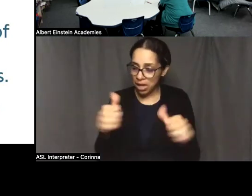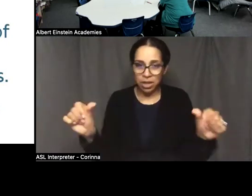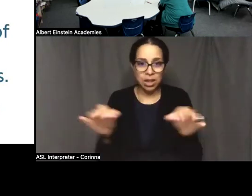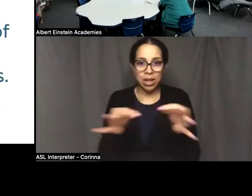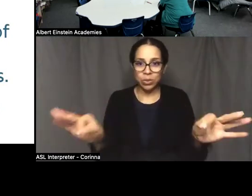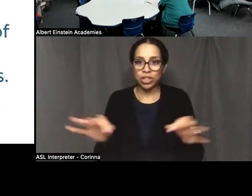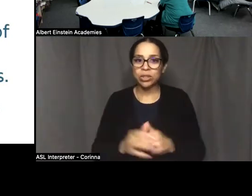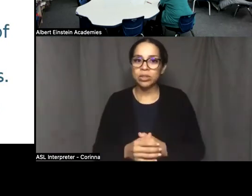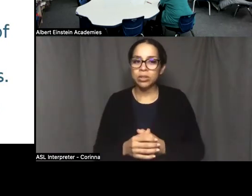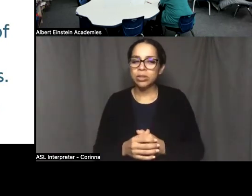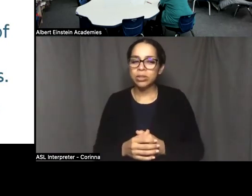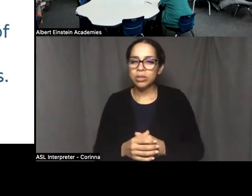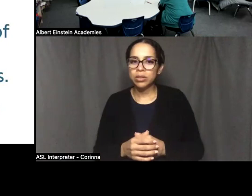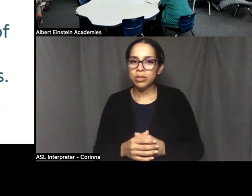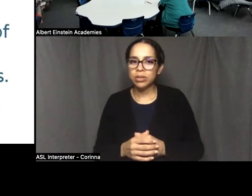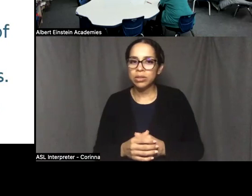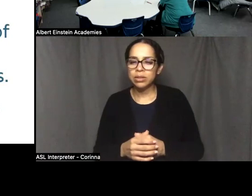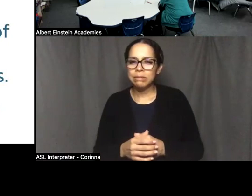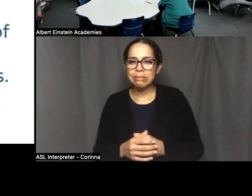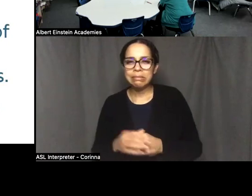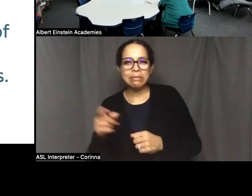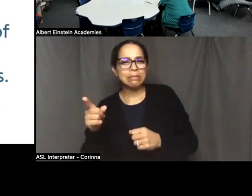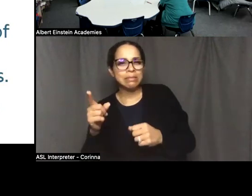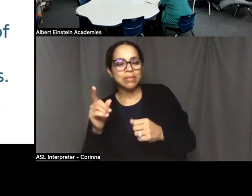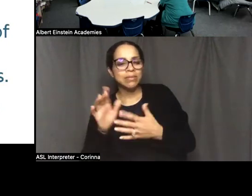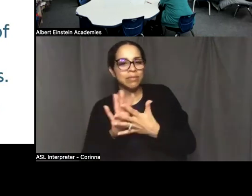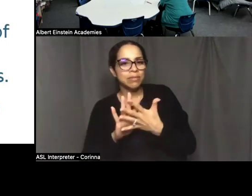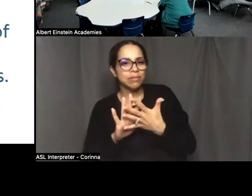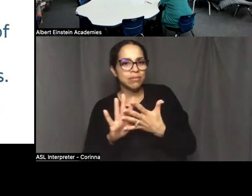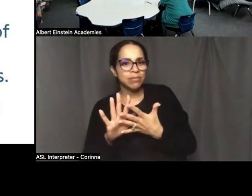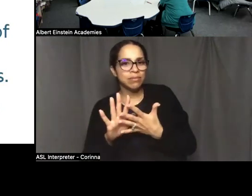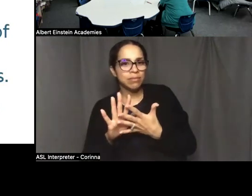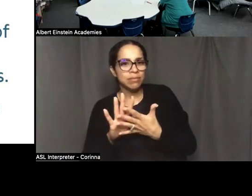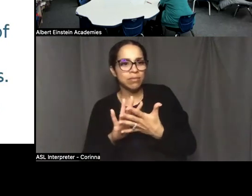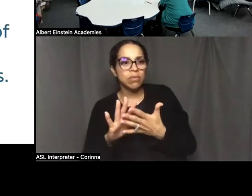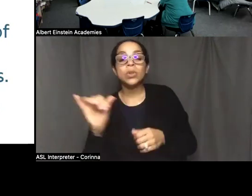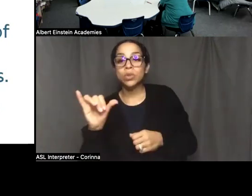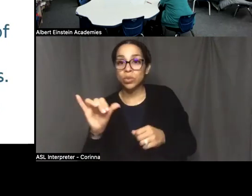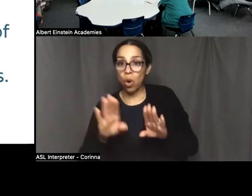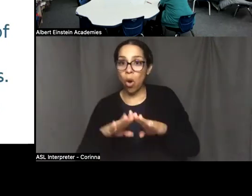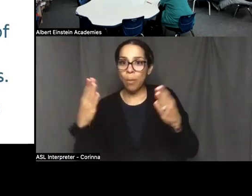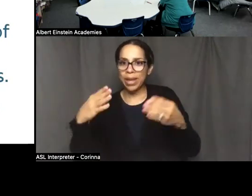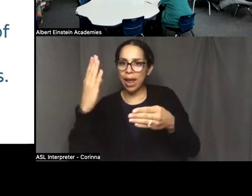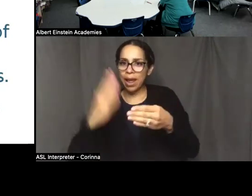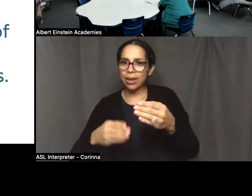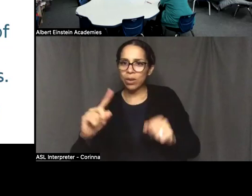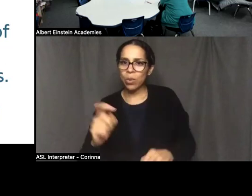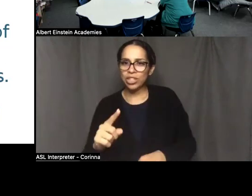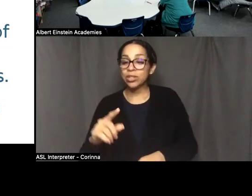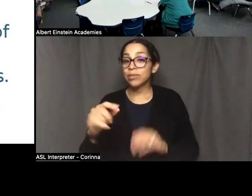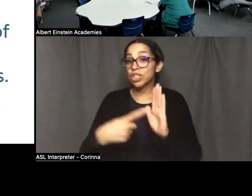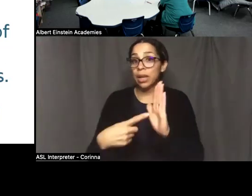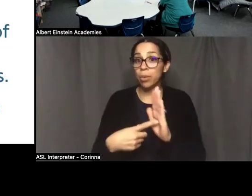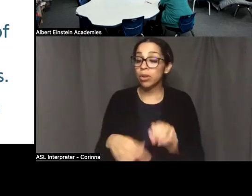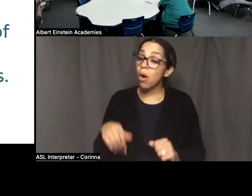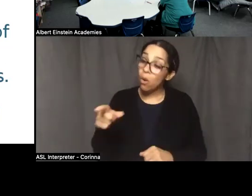say my favorite part of the day is recess. But asking them open-ended questions like, how was your small group, today with